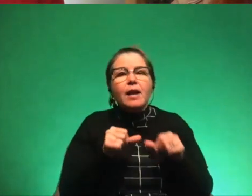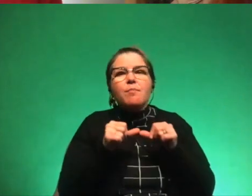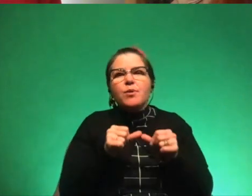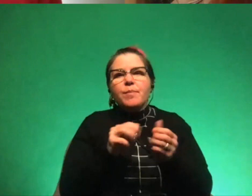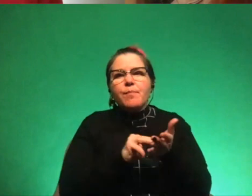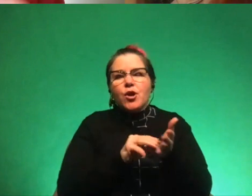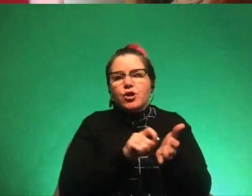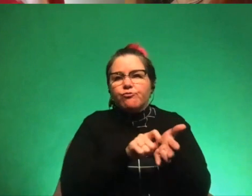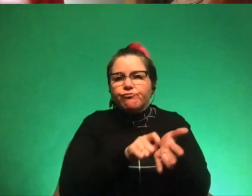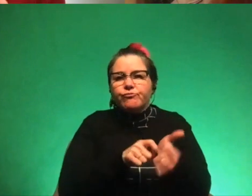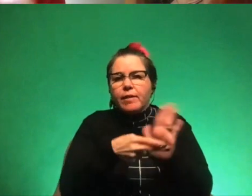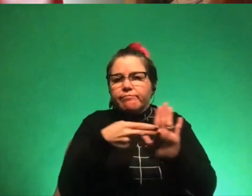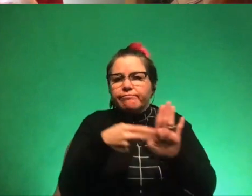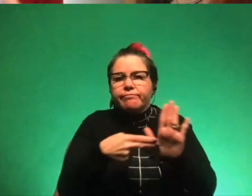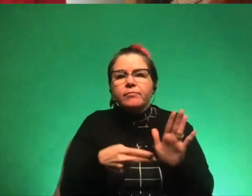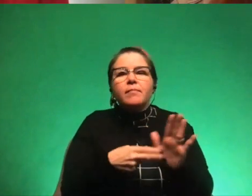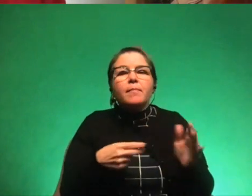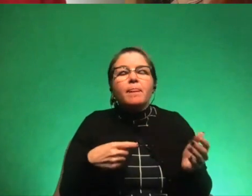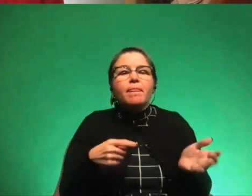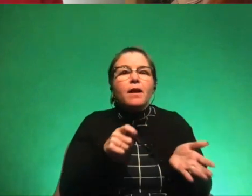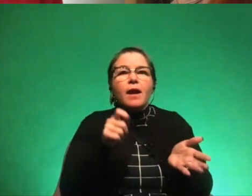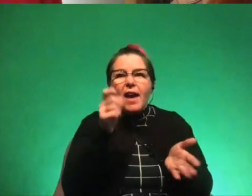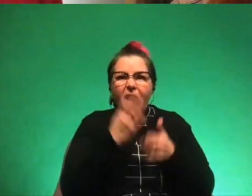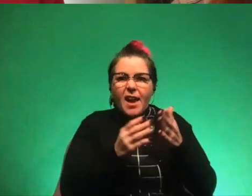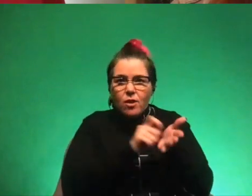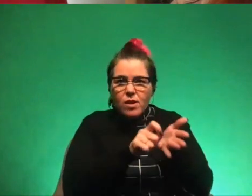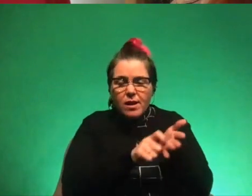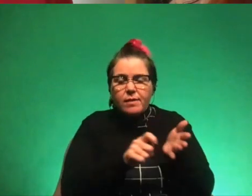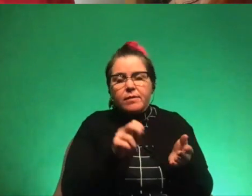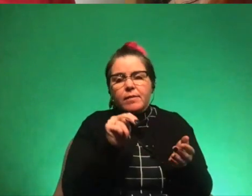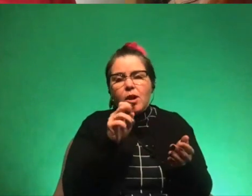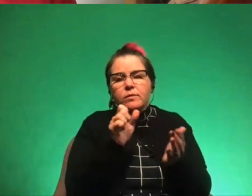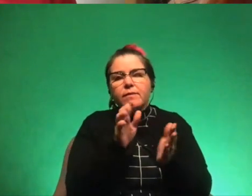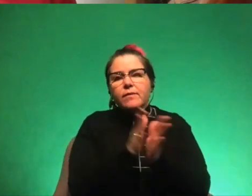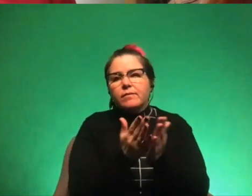to label it. And then I handwrite notes in my field notebook.